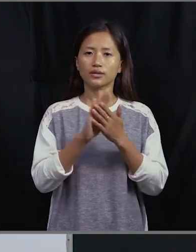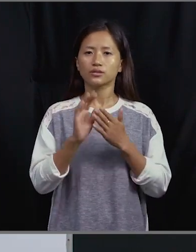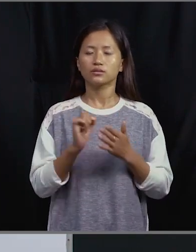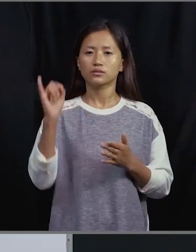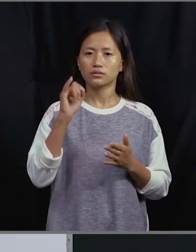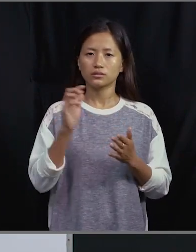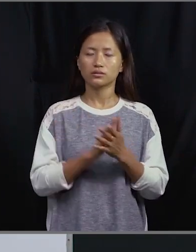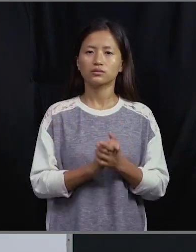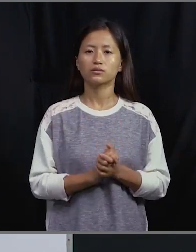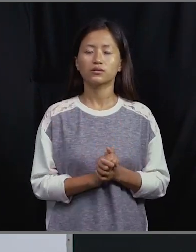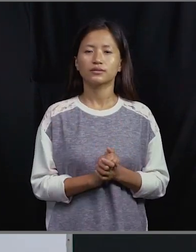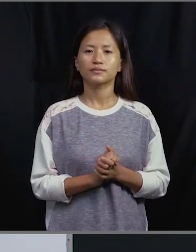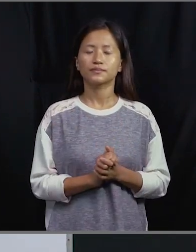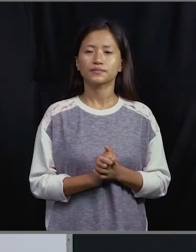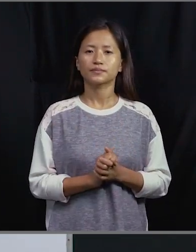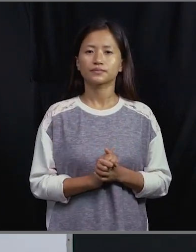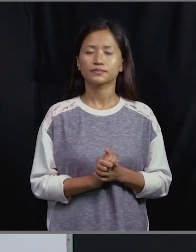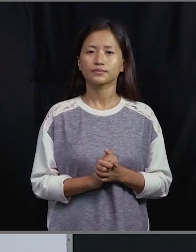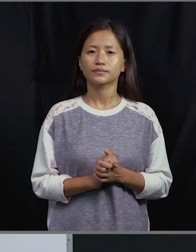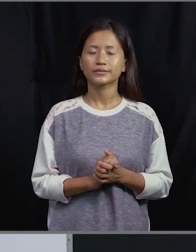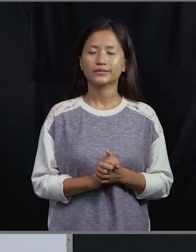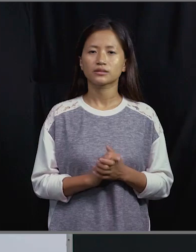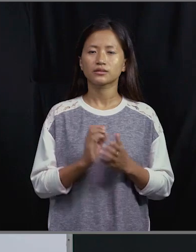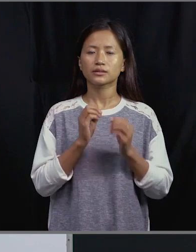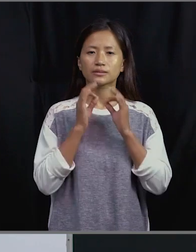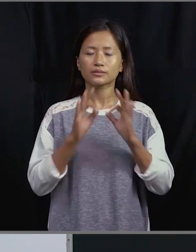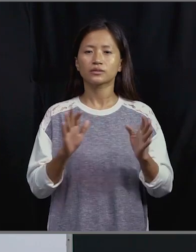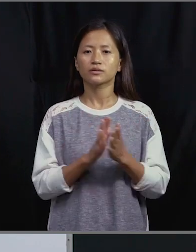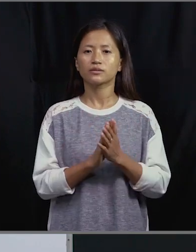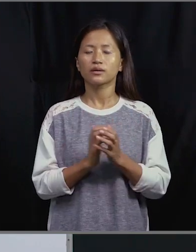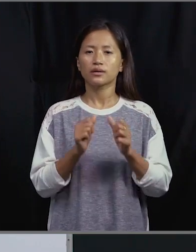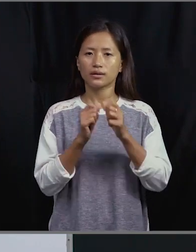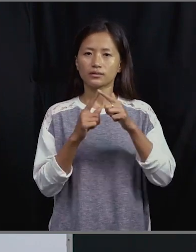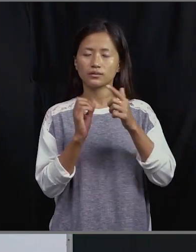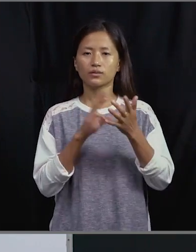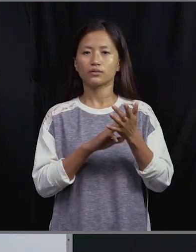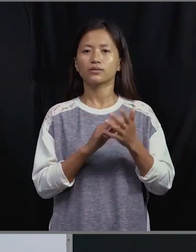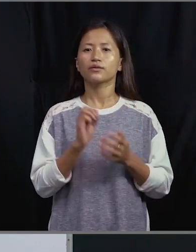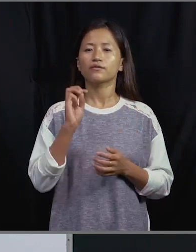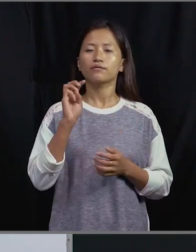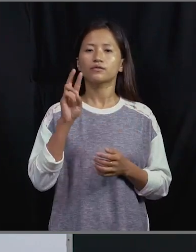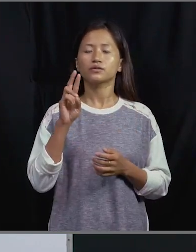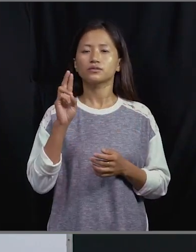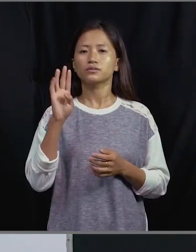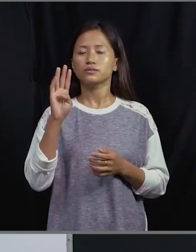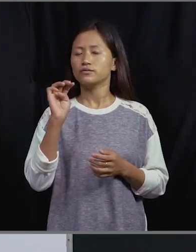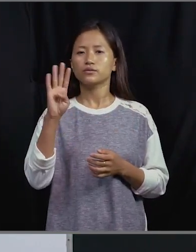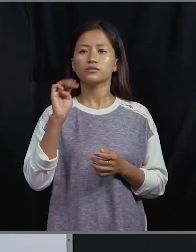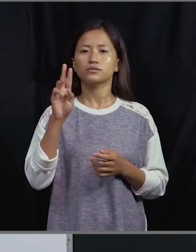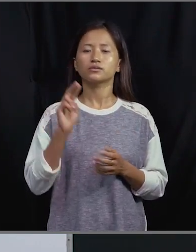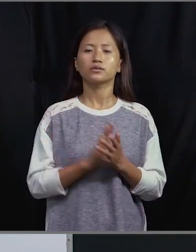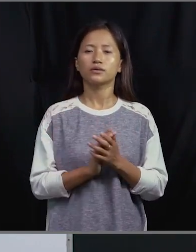C6H6. Now, if we take the simplest whole number ratio of the number of atoms for these two elements, carbon and